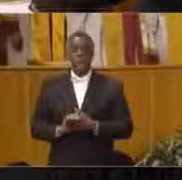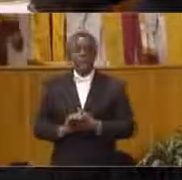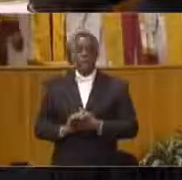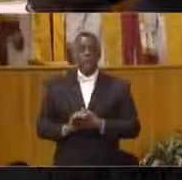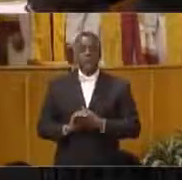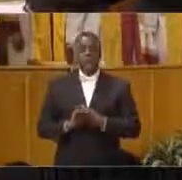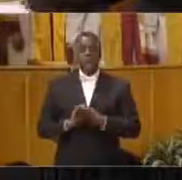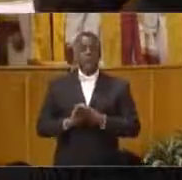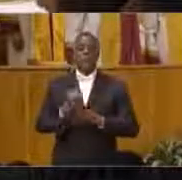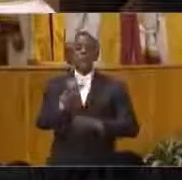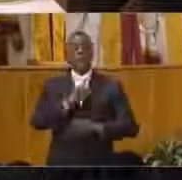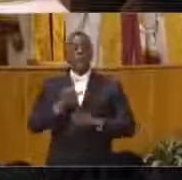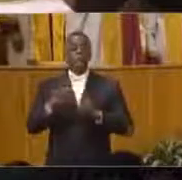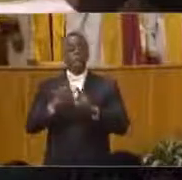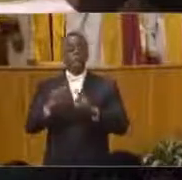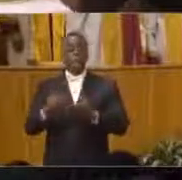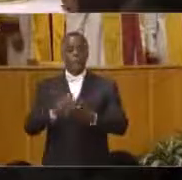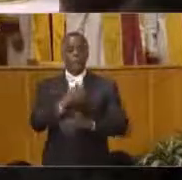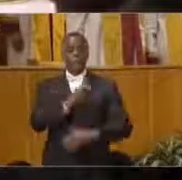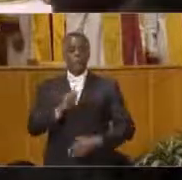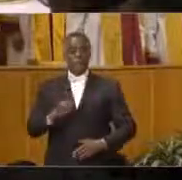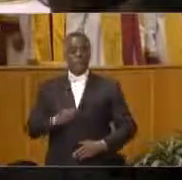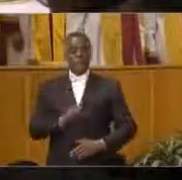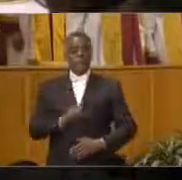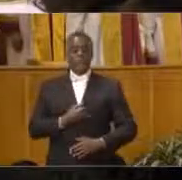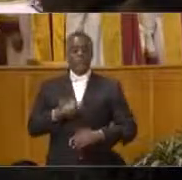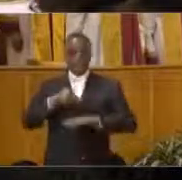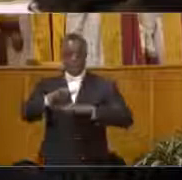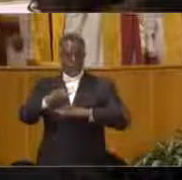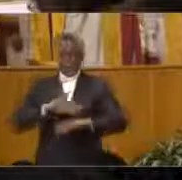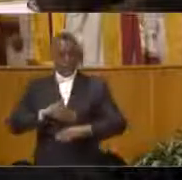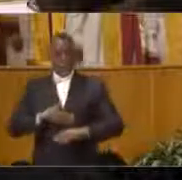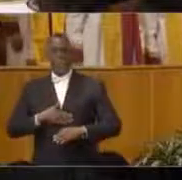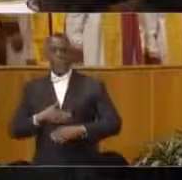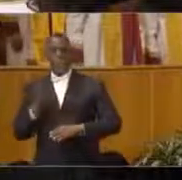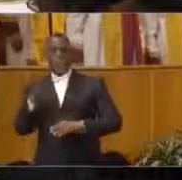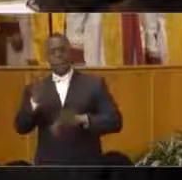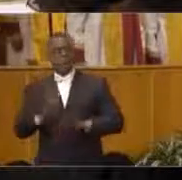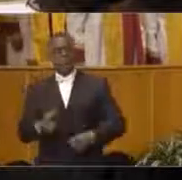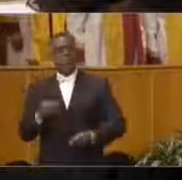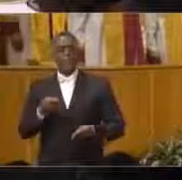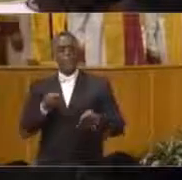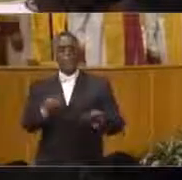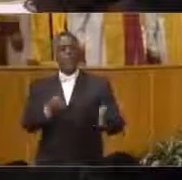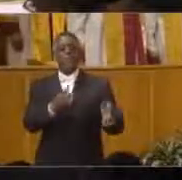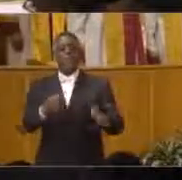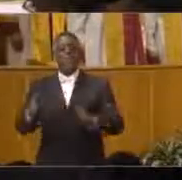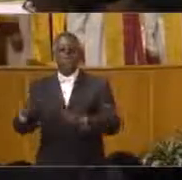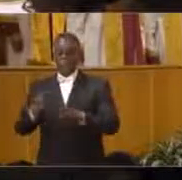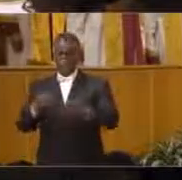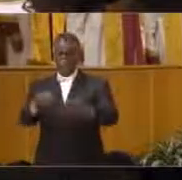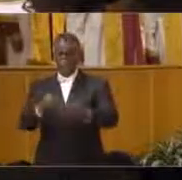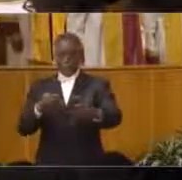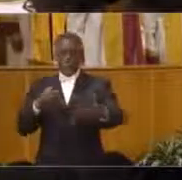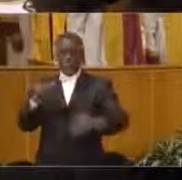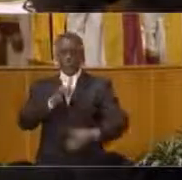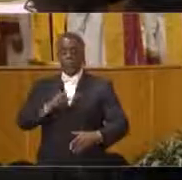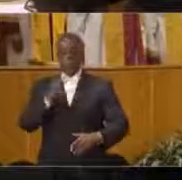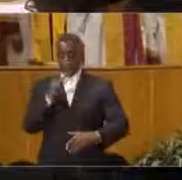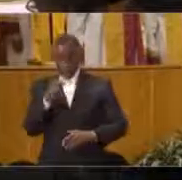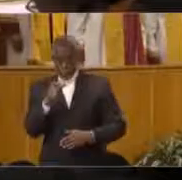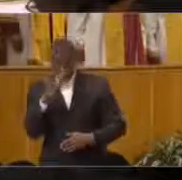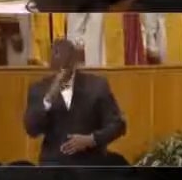Hear the word of the Lord from the New King James Version. Behold, I send my messenger, and he will prepare the way before me, and the Lord whom you